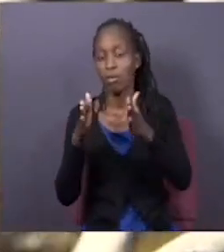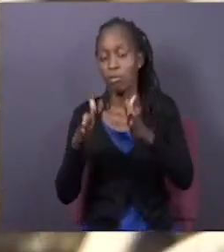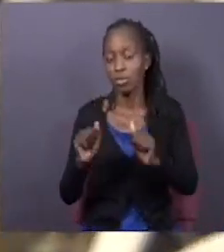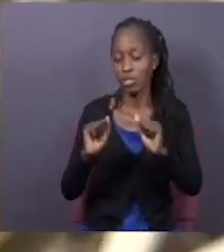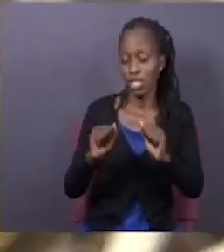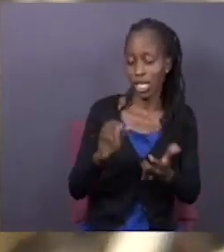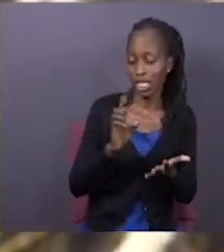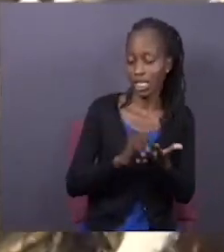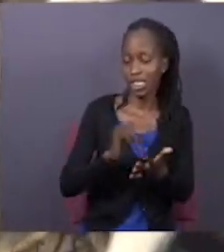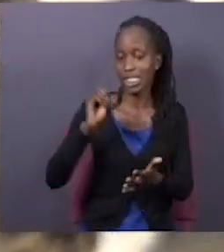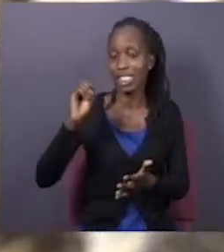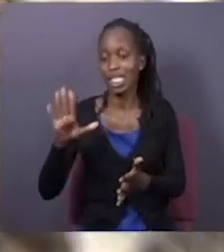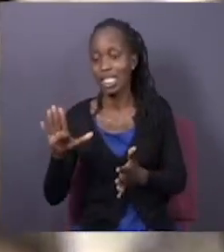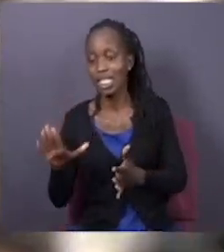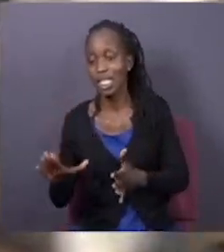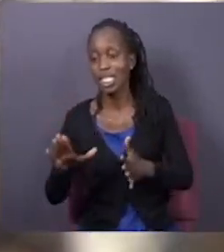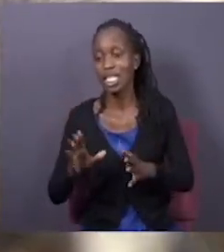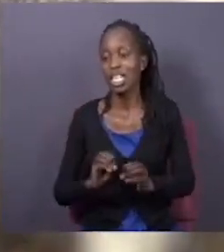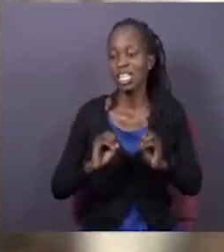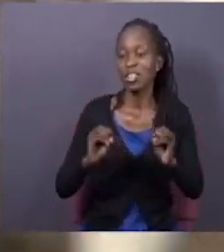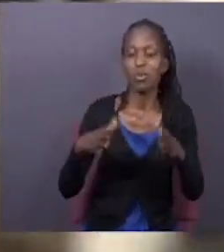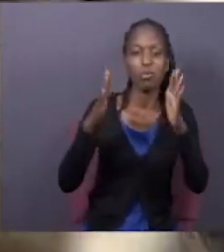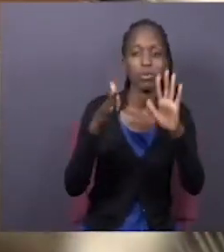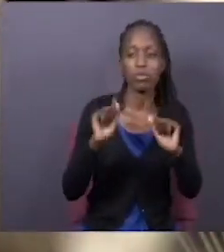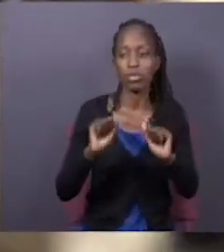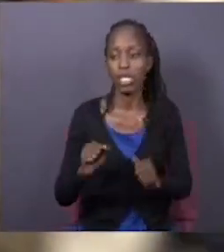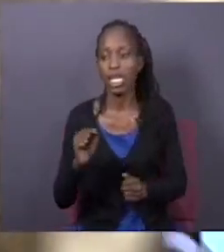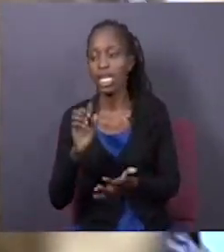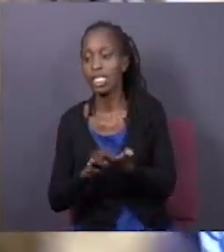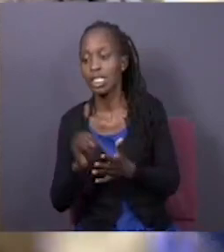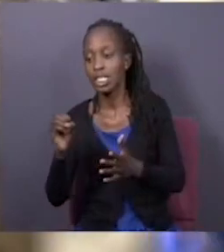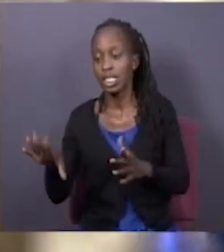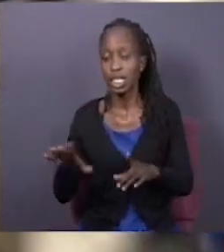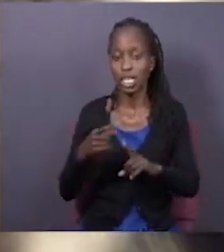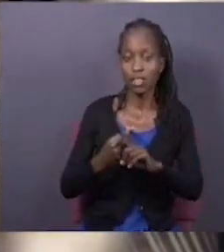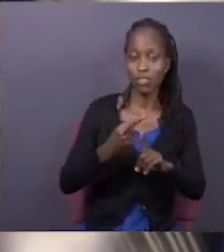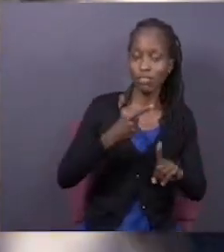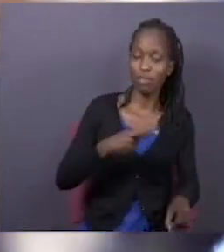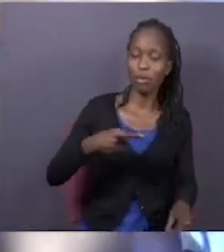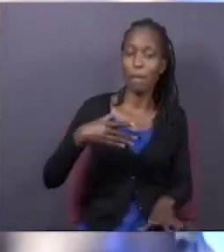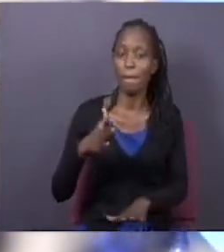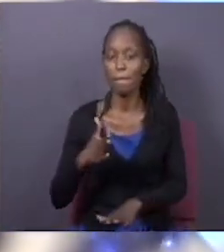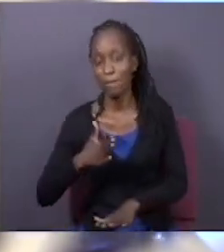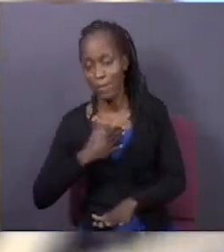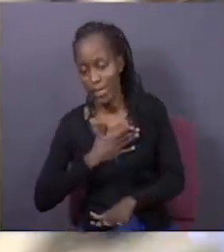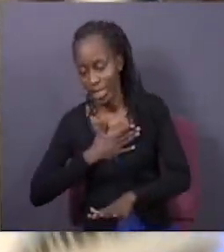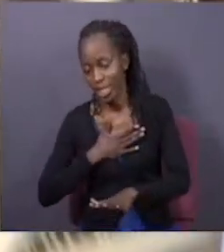It can take it away. The world can't take it away from me.